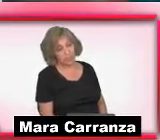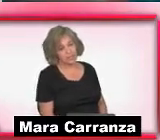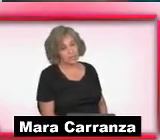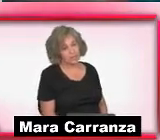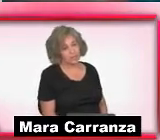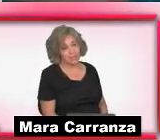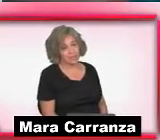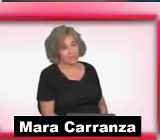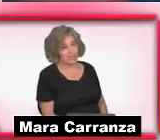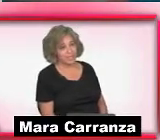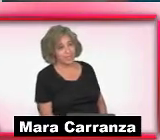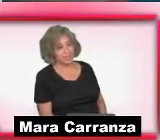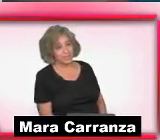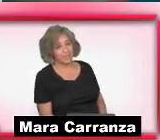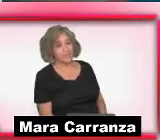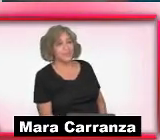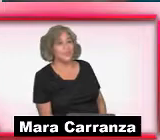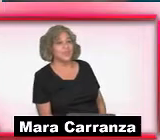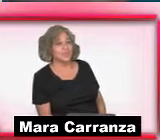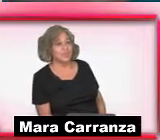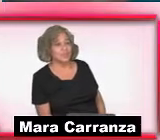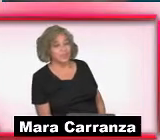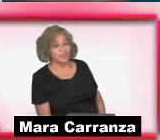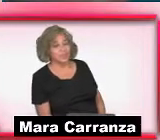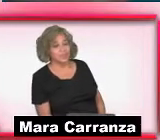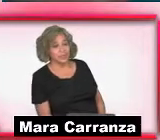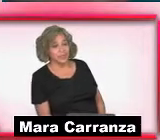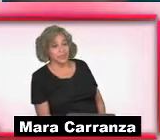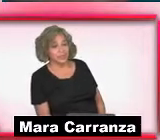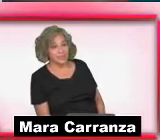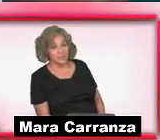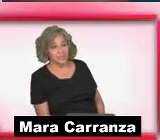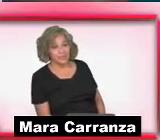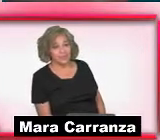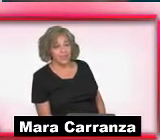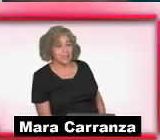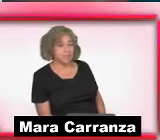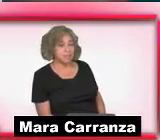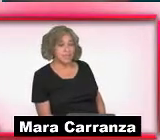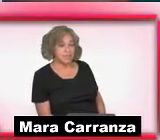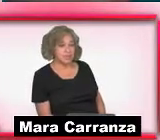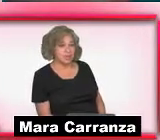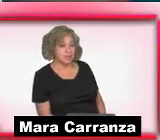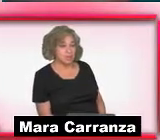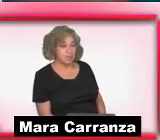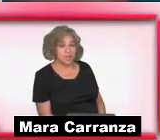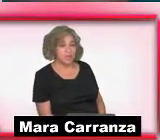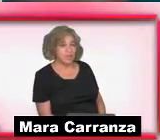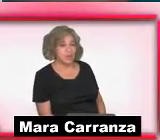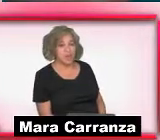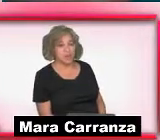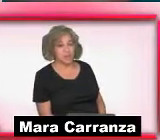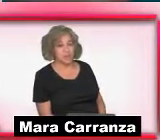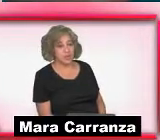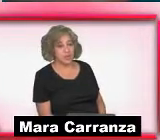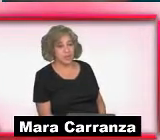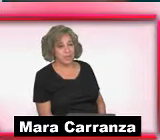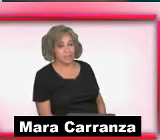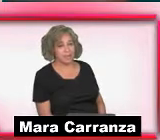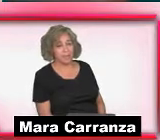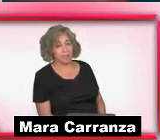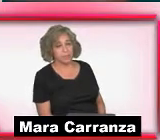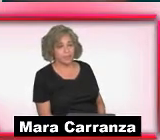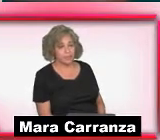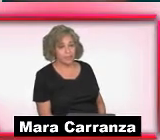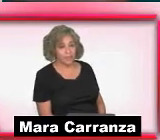principal points of the petition. No va a apoyar el pueblo de México. That Mexico, the people are not going to back